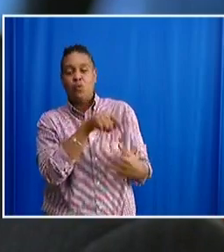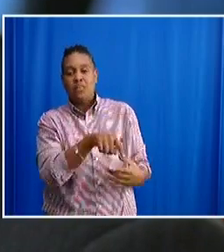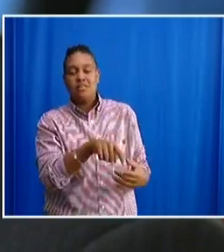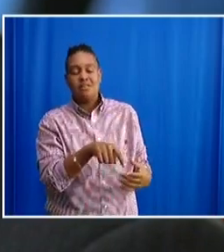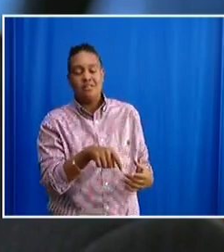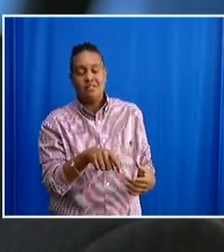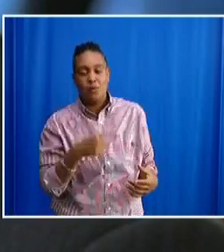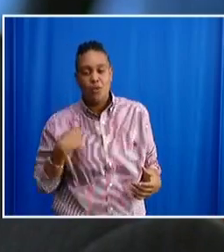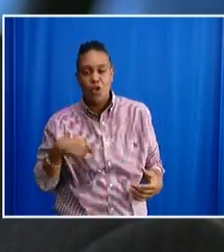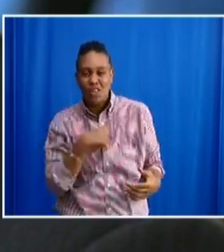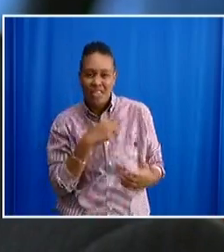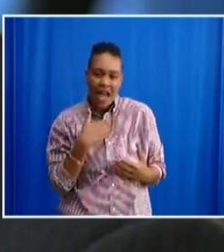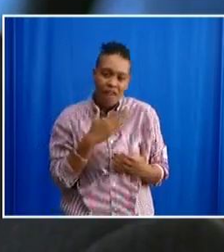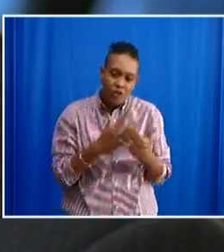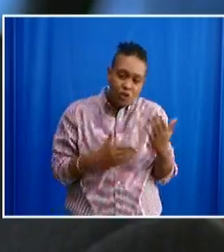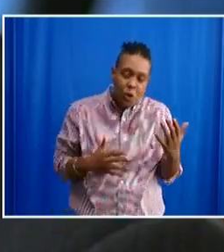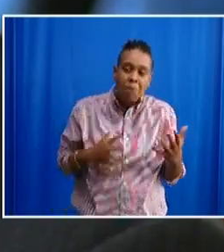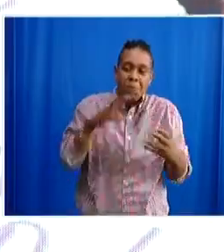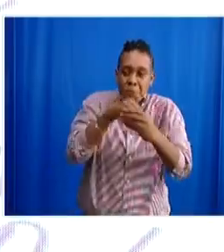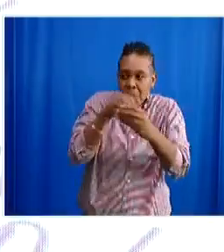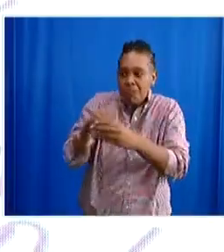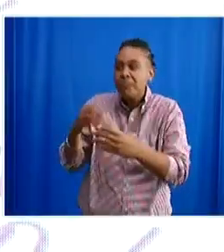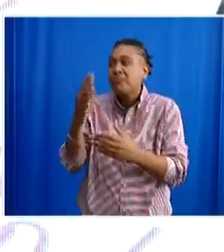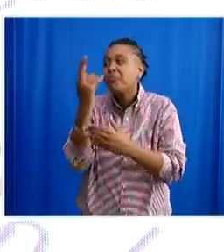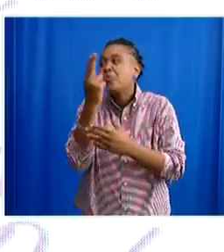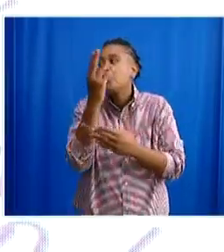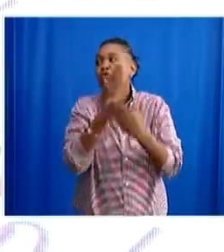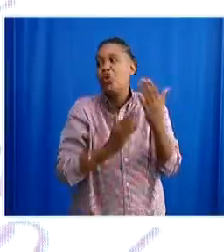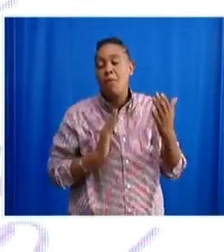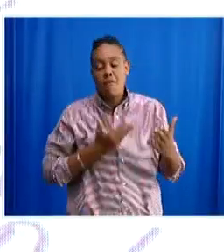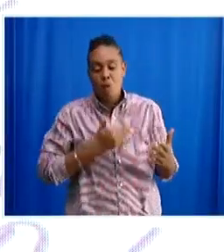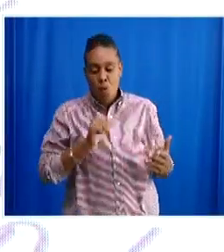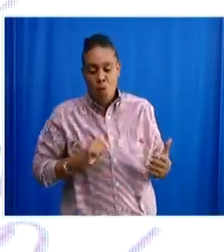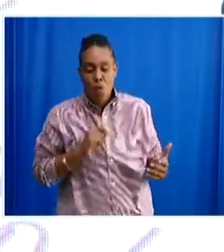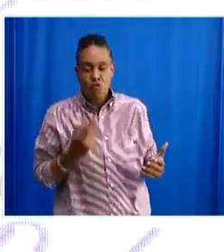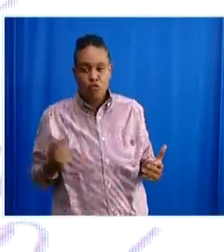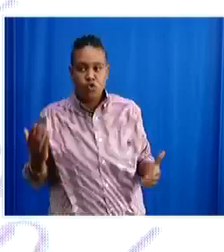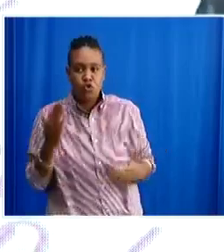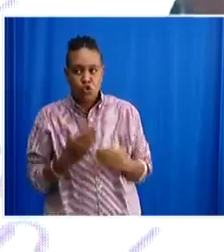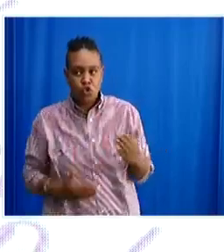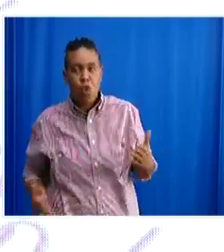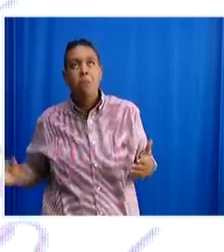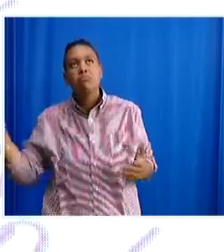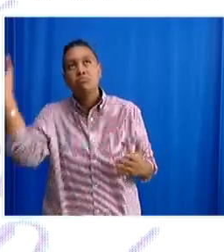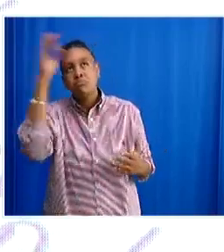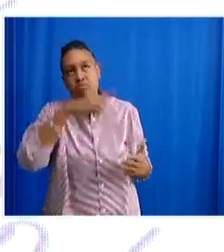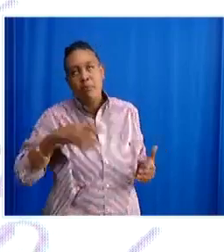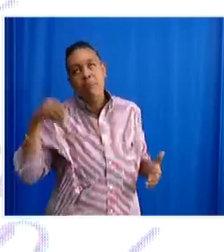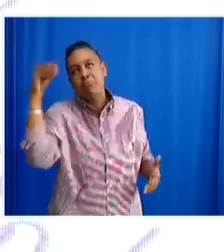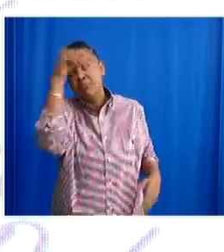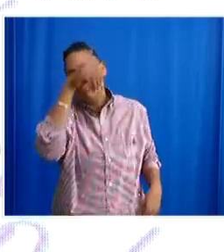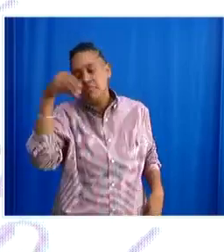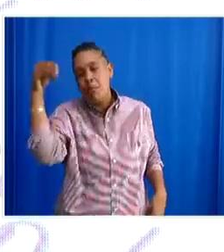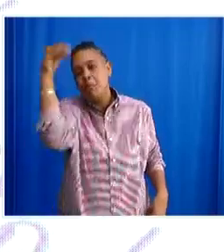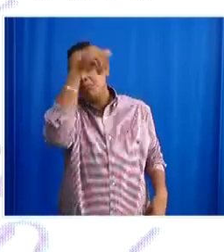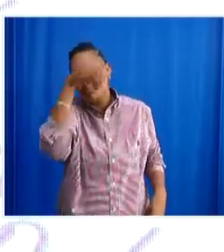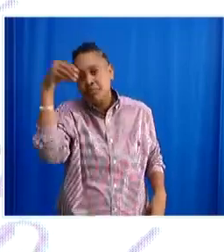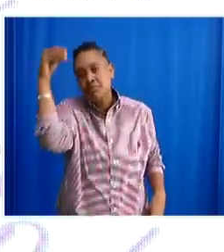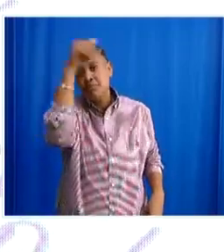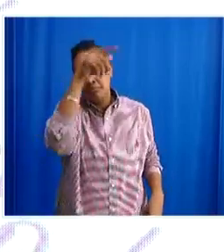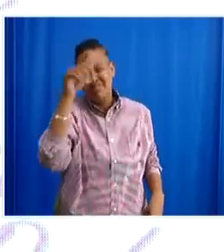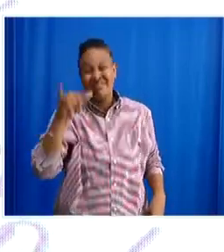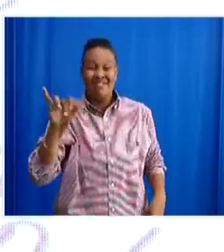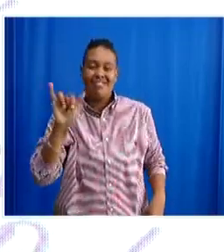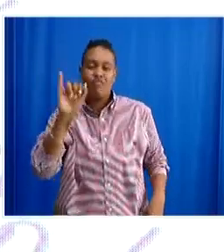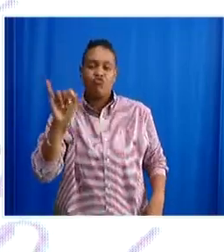obviously having some skin in the game and using some of our own resources to pay the premium that are involved. Because